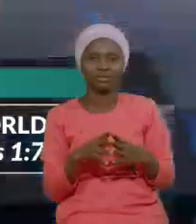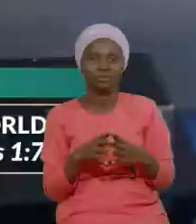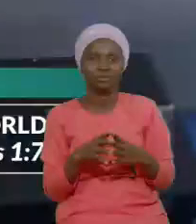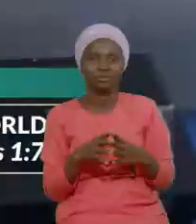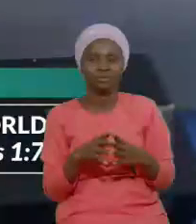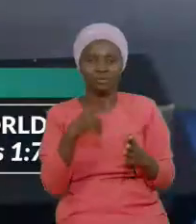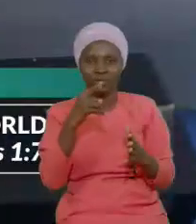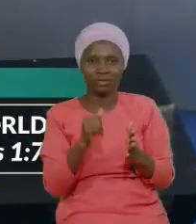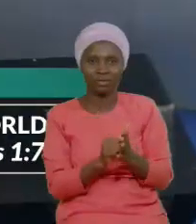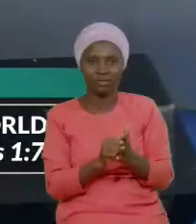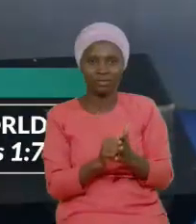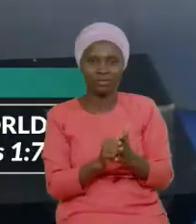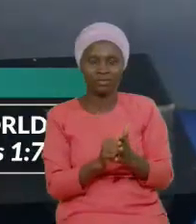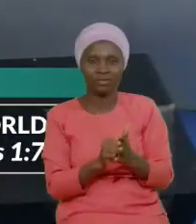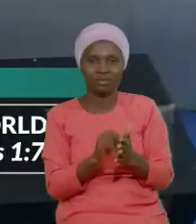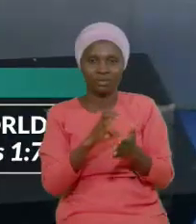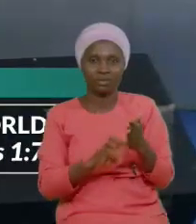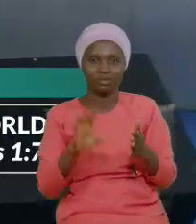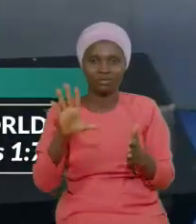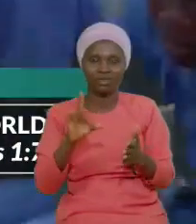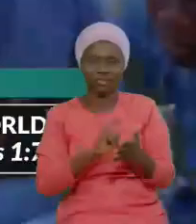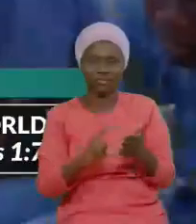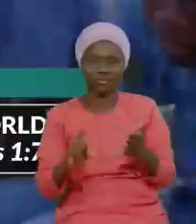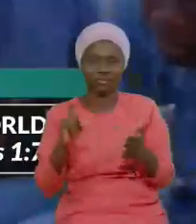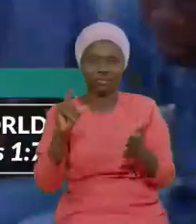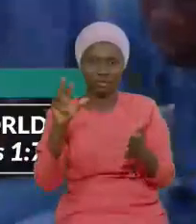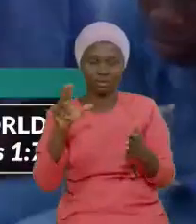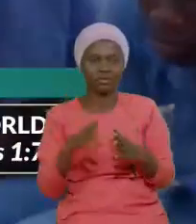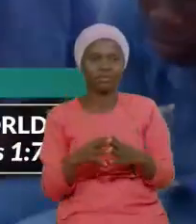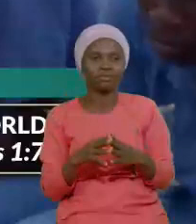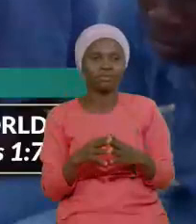It says in Matthew chapter 5, verse 13,